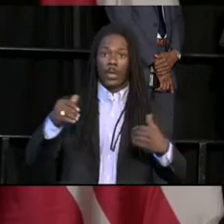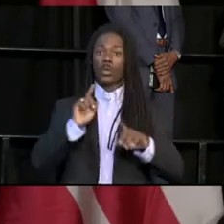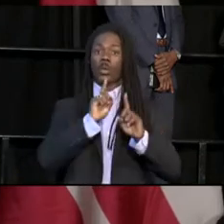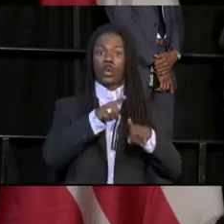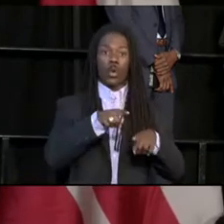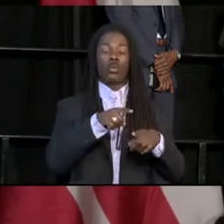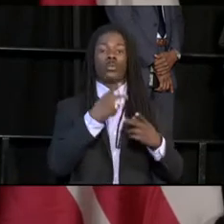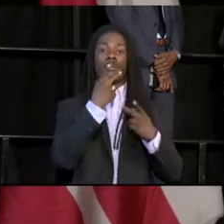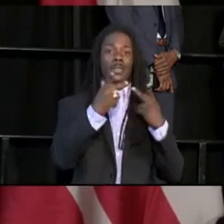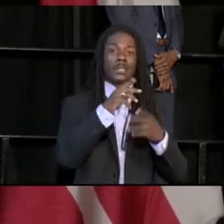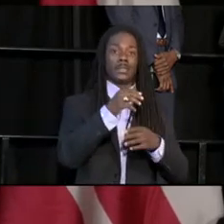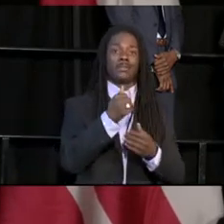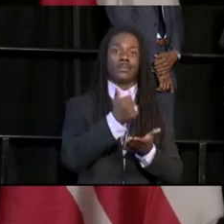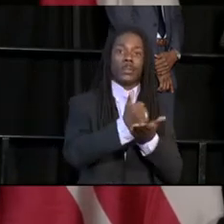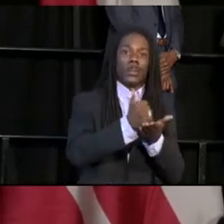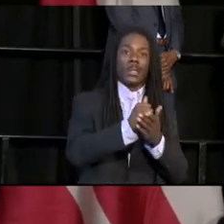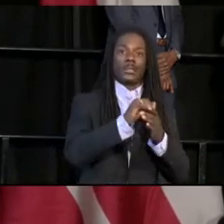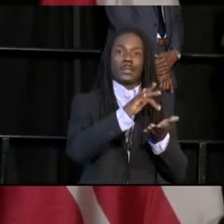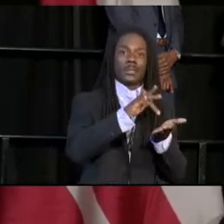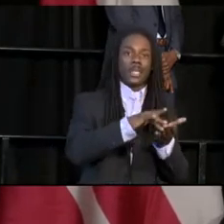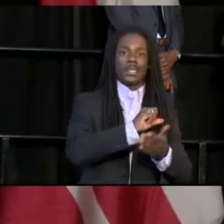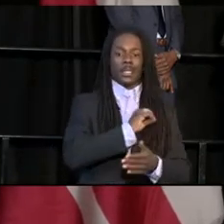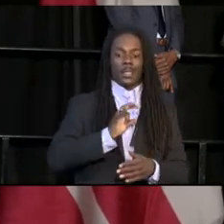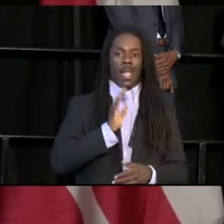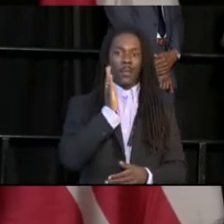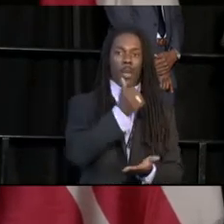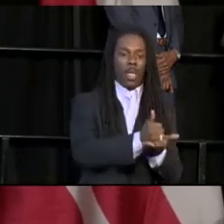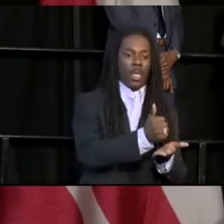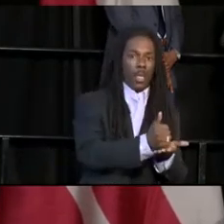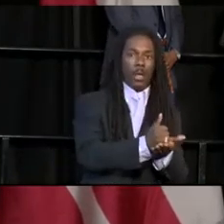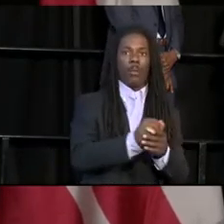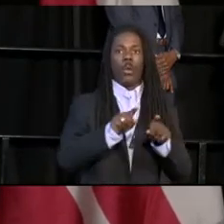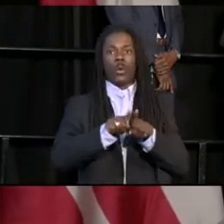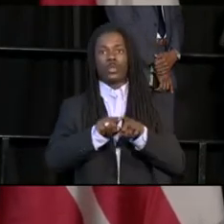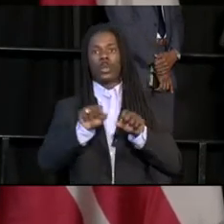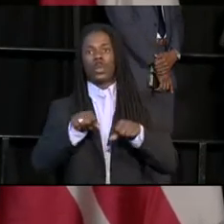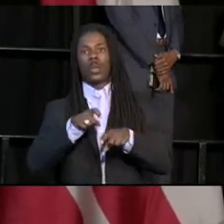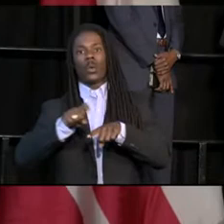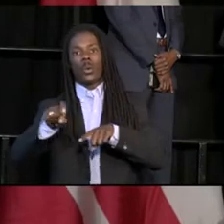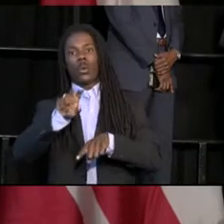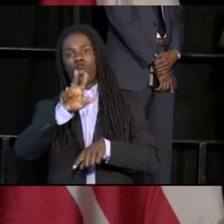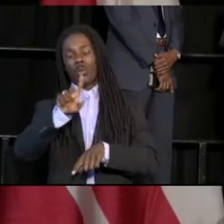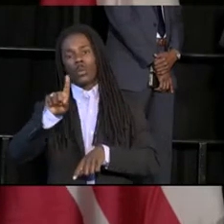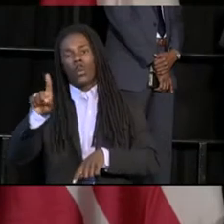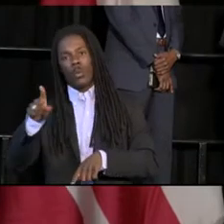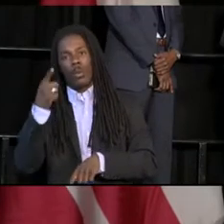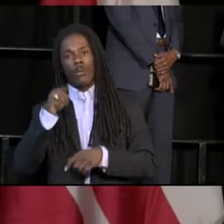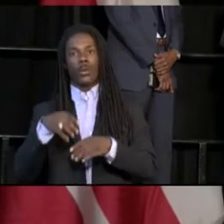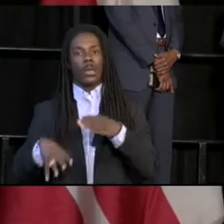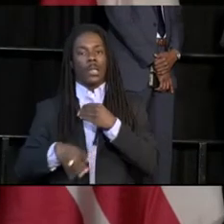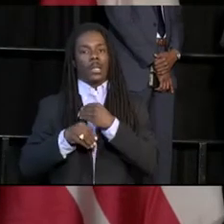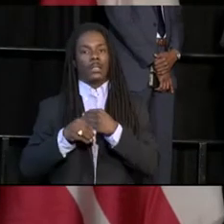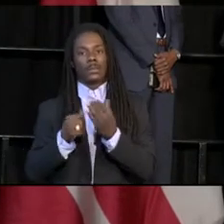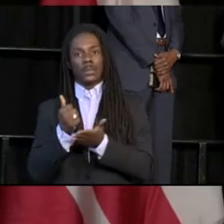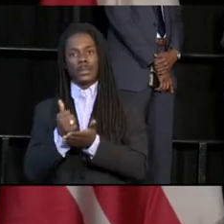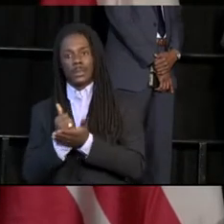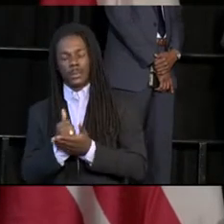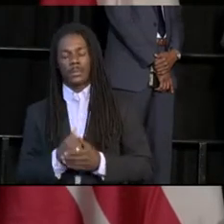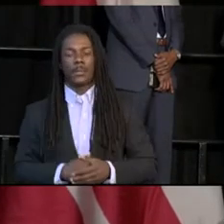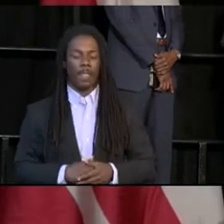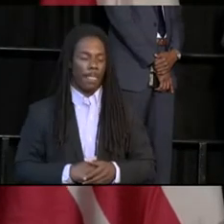stations and staff will assist you. You can also call 311 for additional assistance with